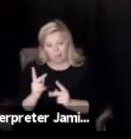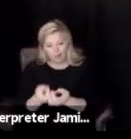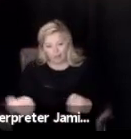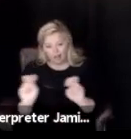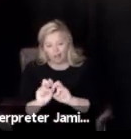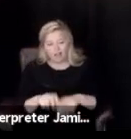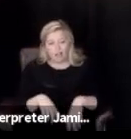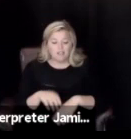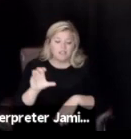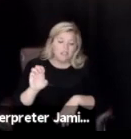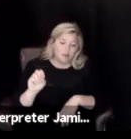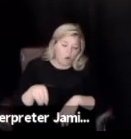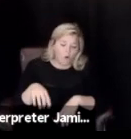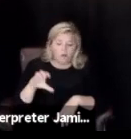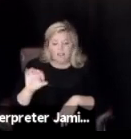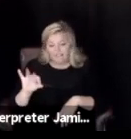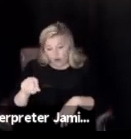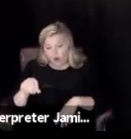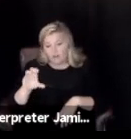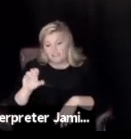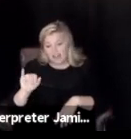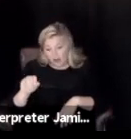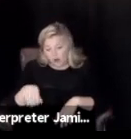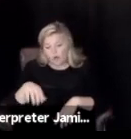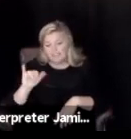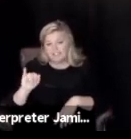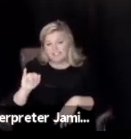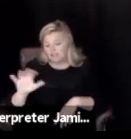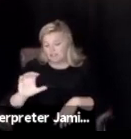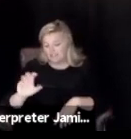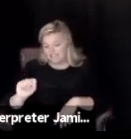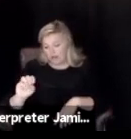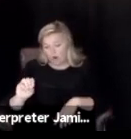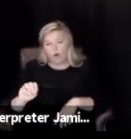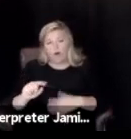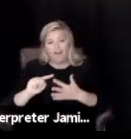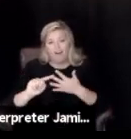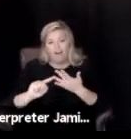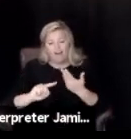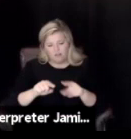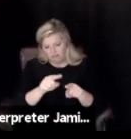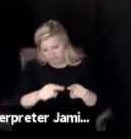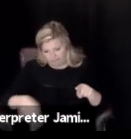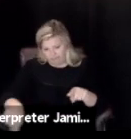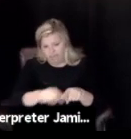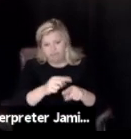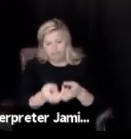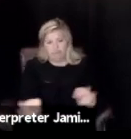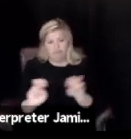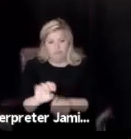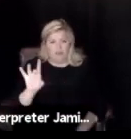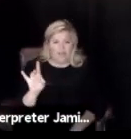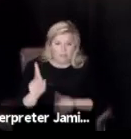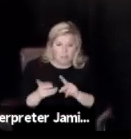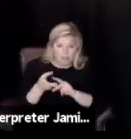CFO, the CIO, the CTO. Like, that's why all those people are at the table, because